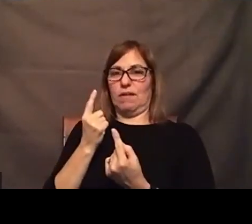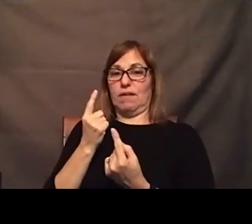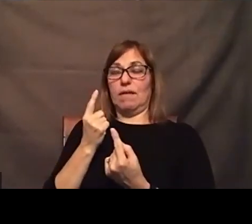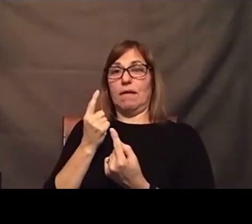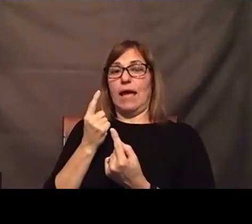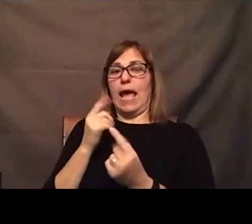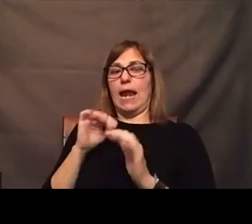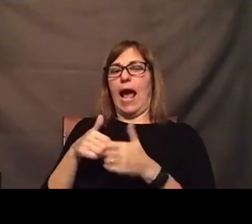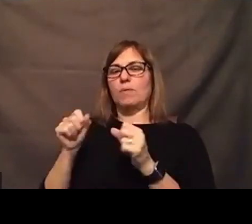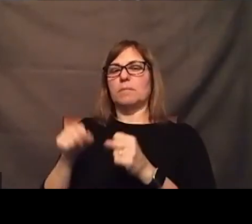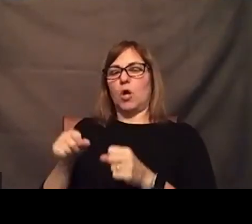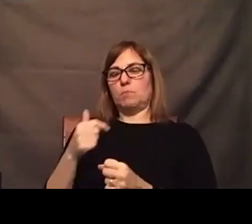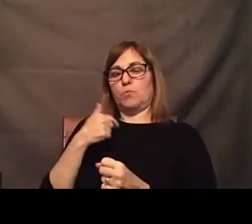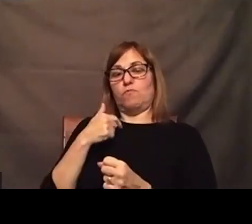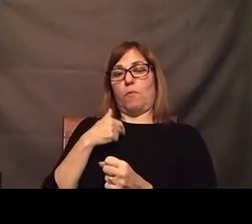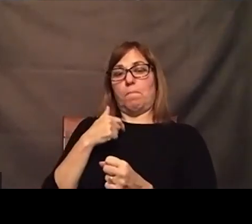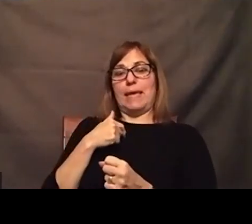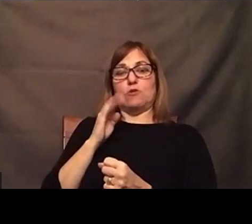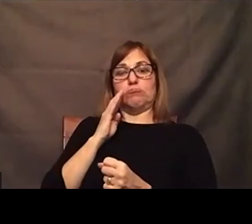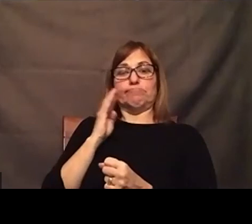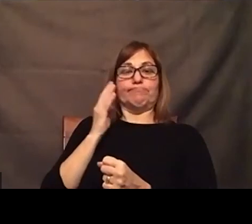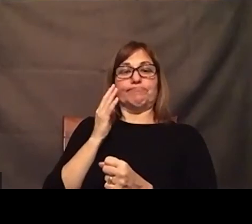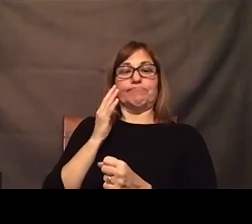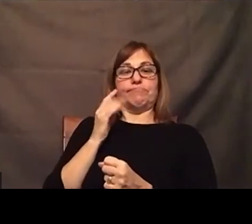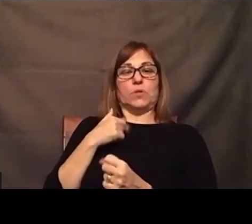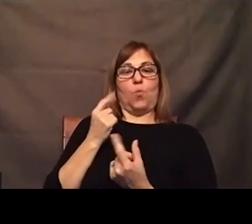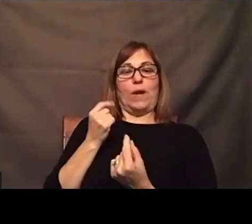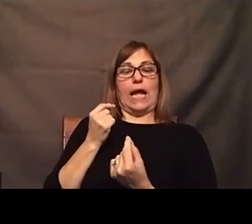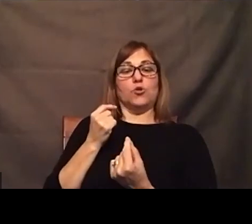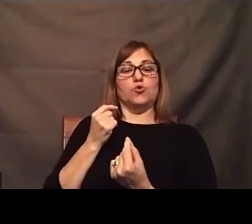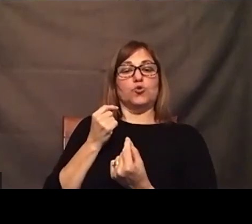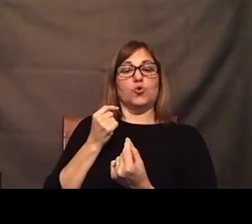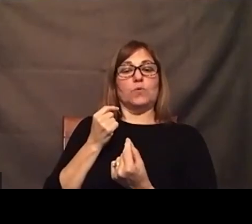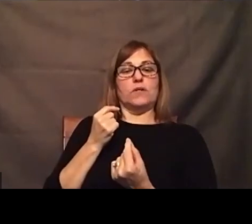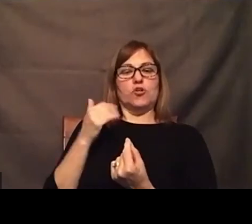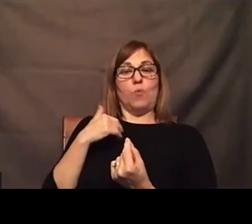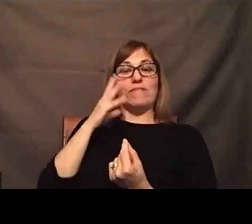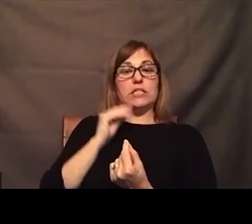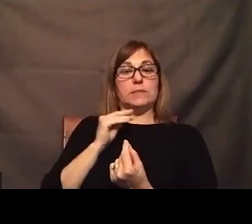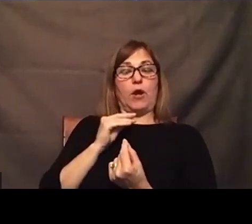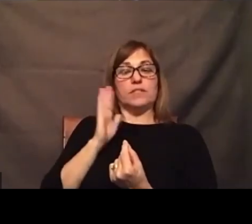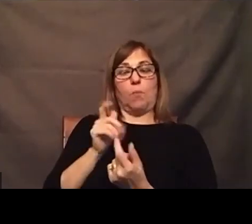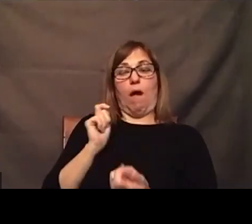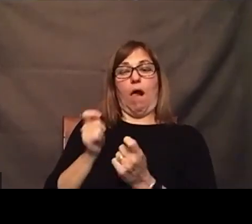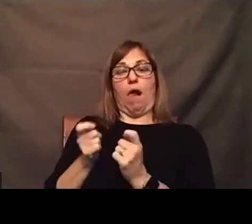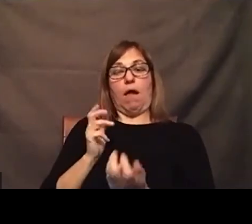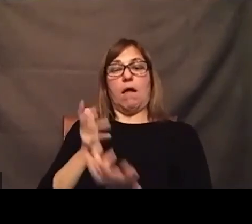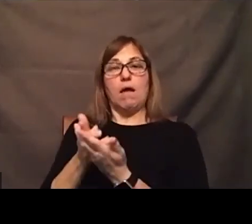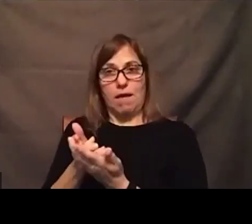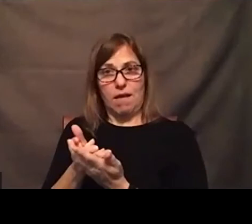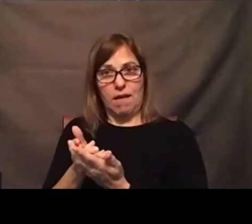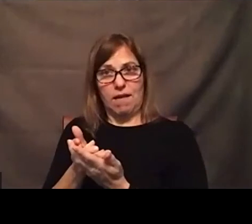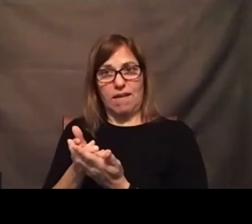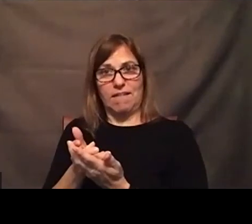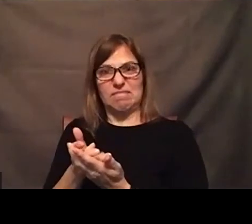things, what can I do so that I can create a customizable experience for those individuals? It